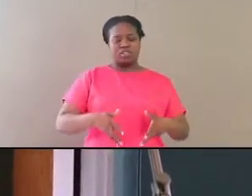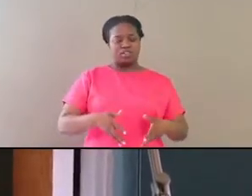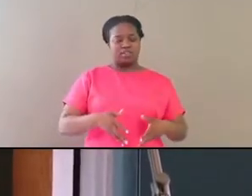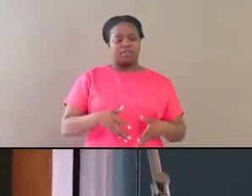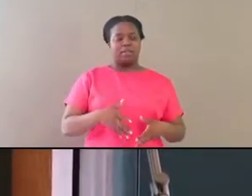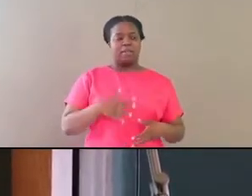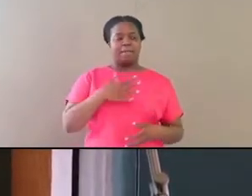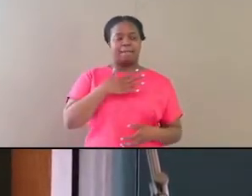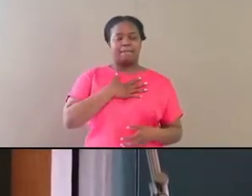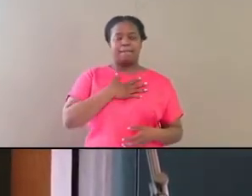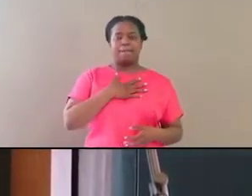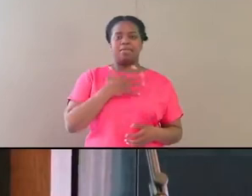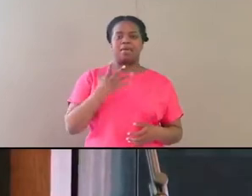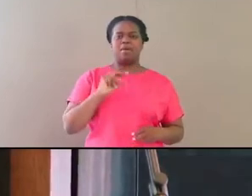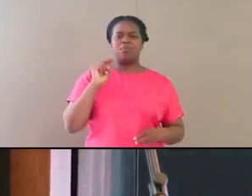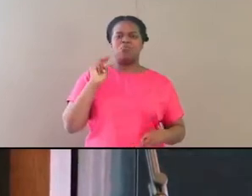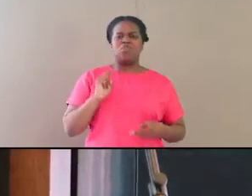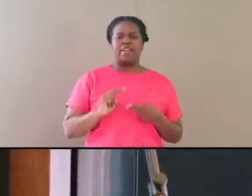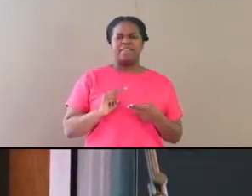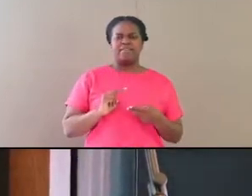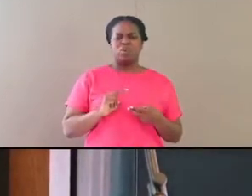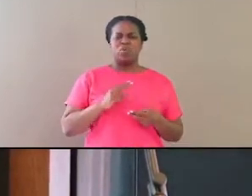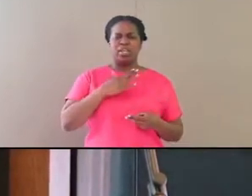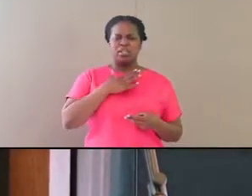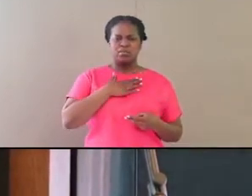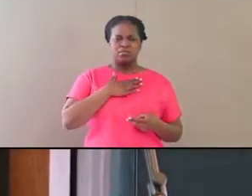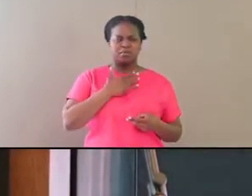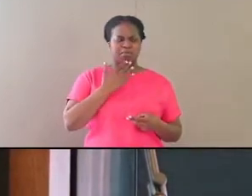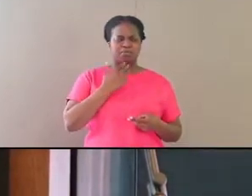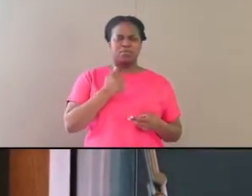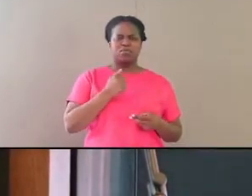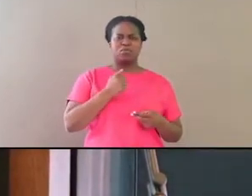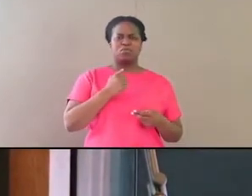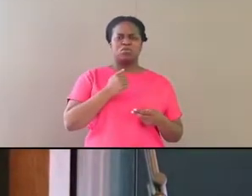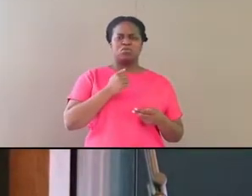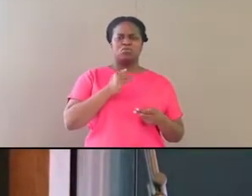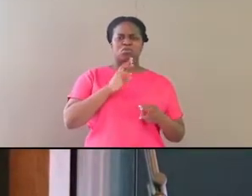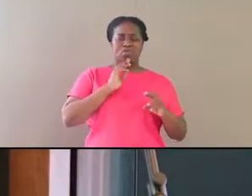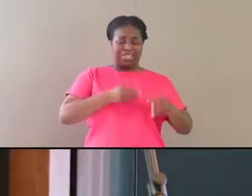It'll be very brief. We encourage you to read the report because there's a lot of detail in it.